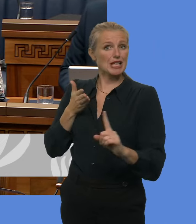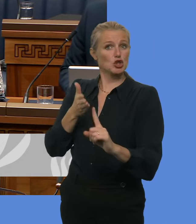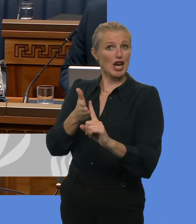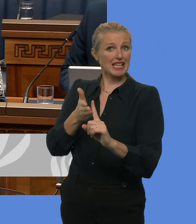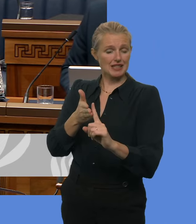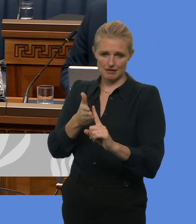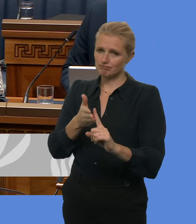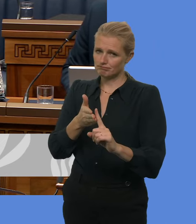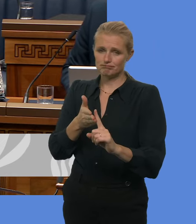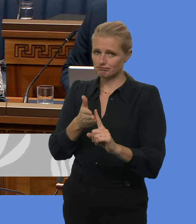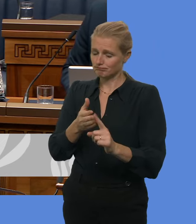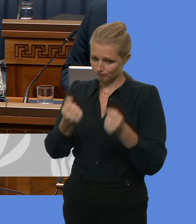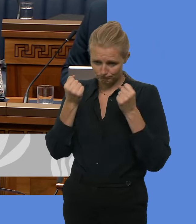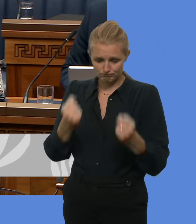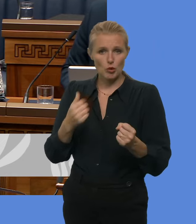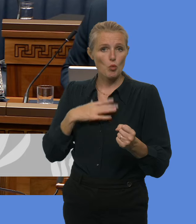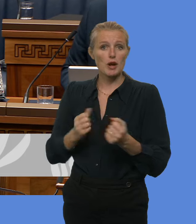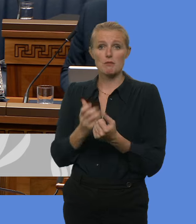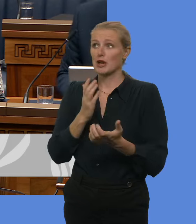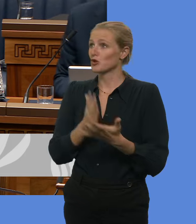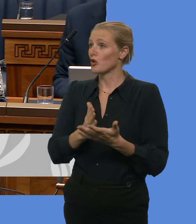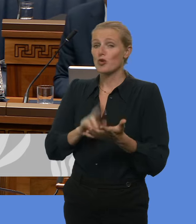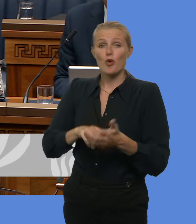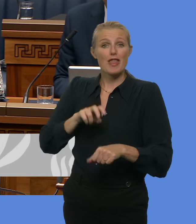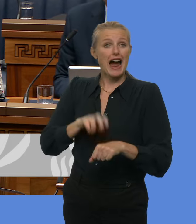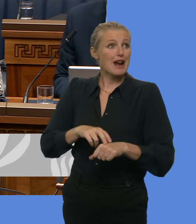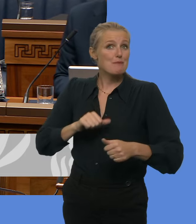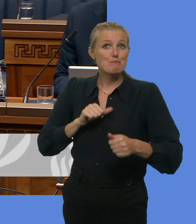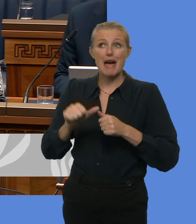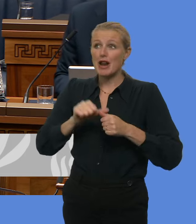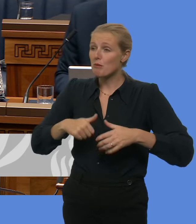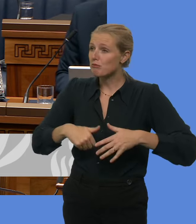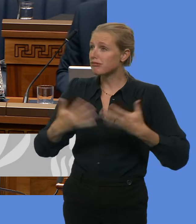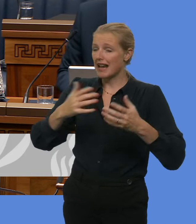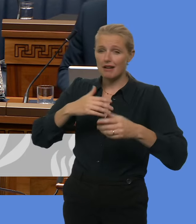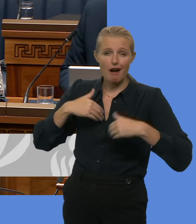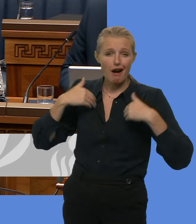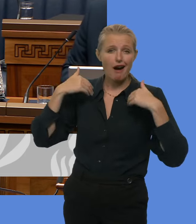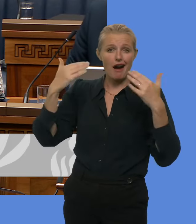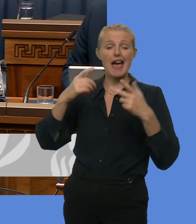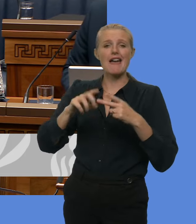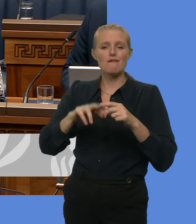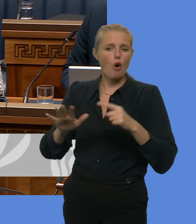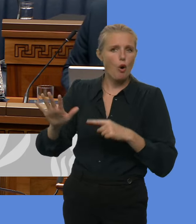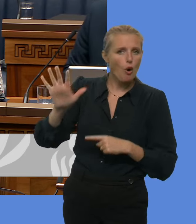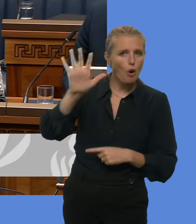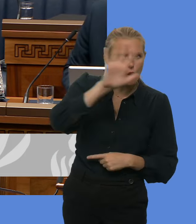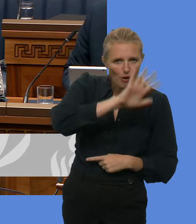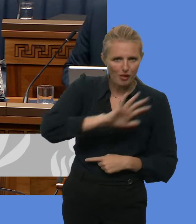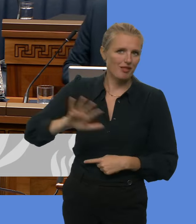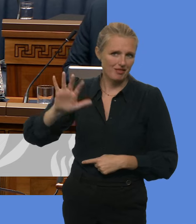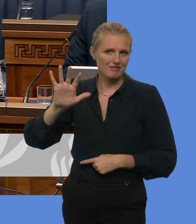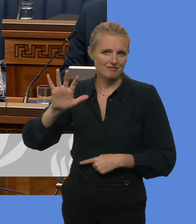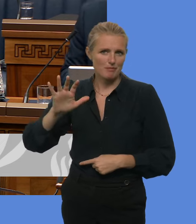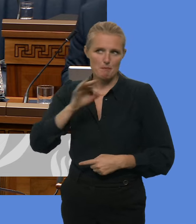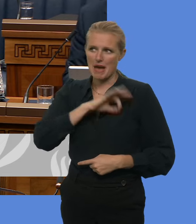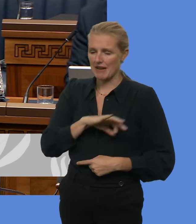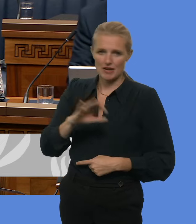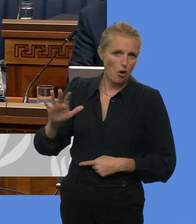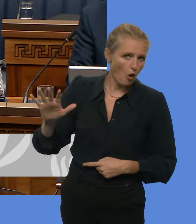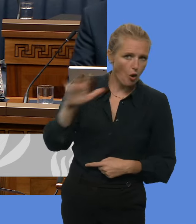across Northern Ireland. We believe that a better, brighter future for Northern Ireland lies with that economic prosperity, but that economic growth must benefit